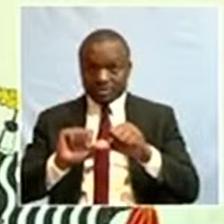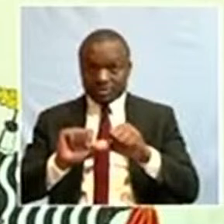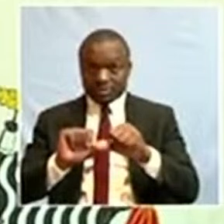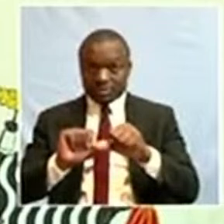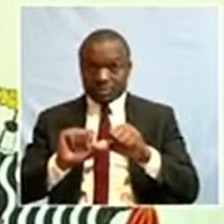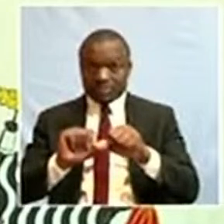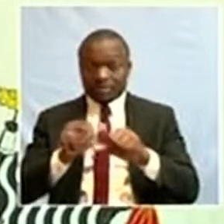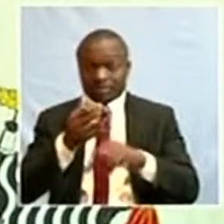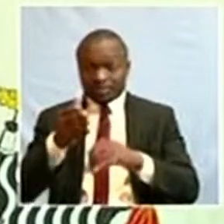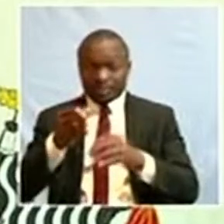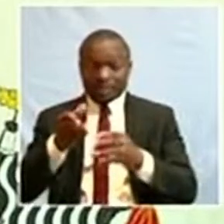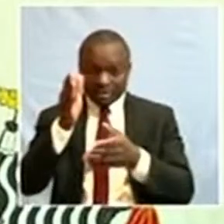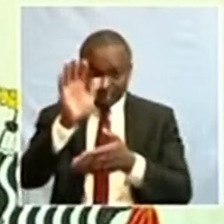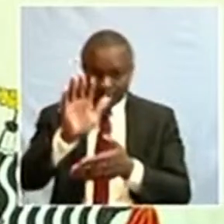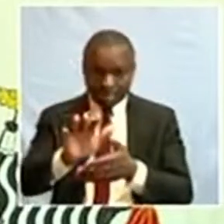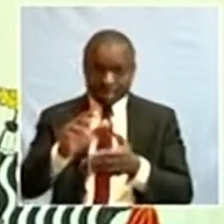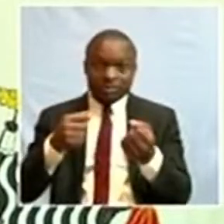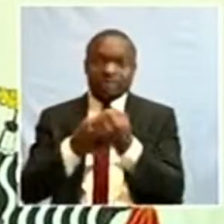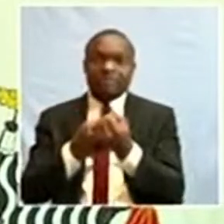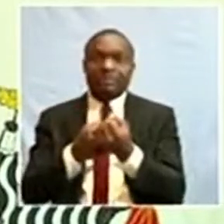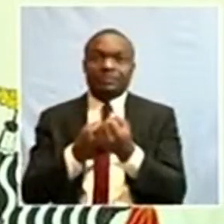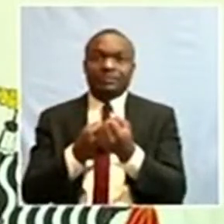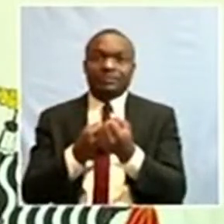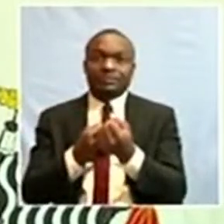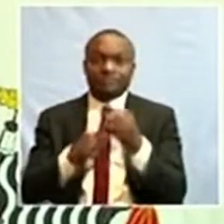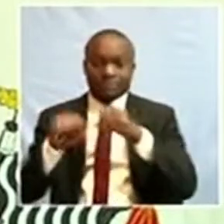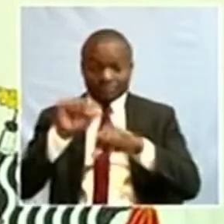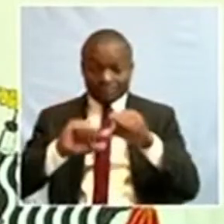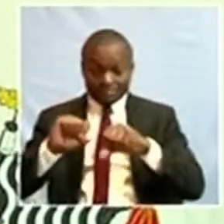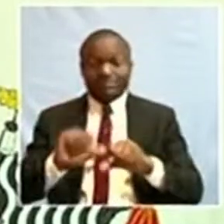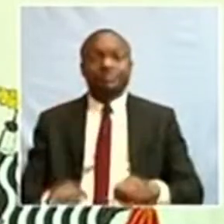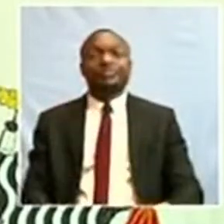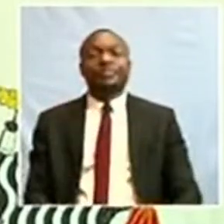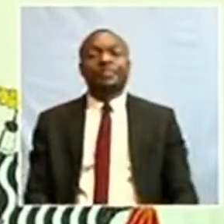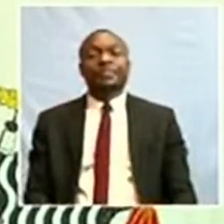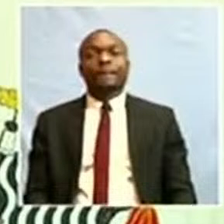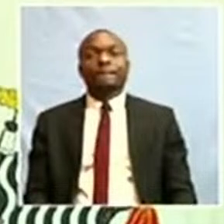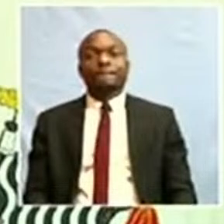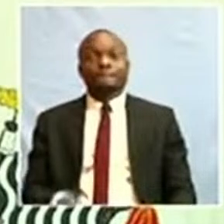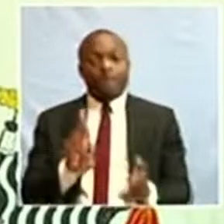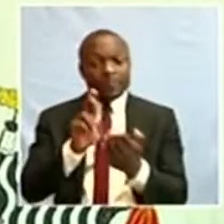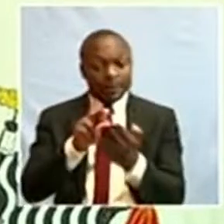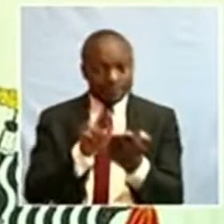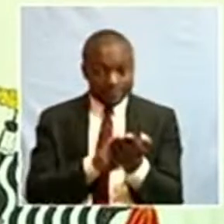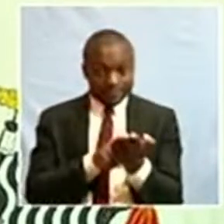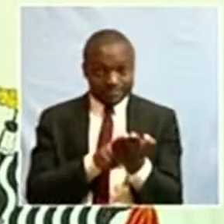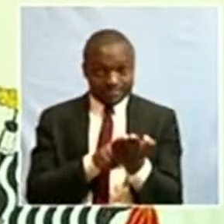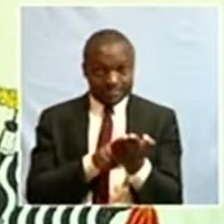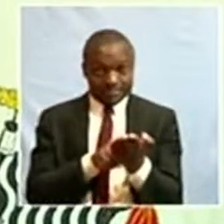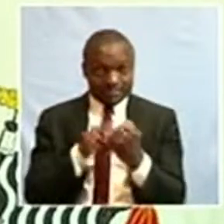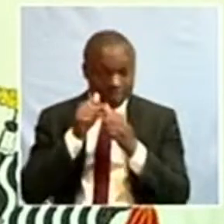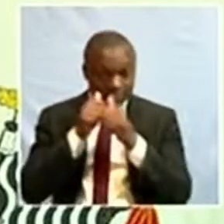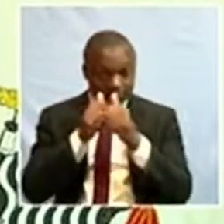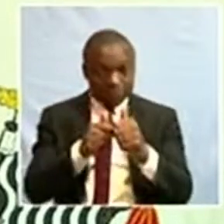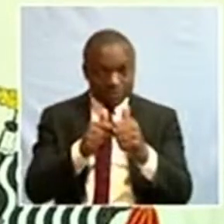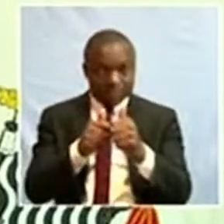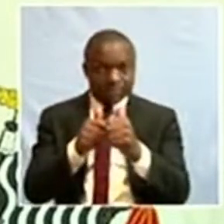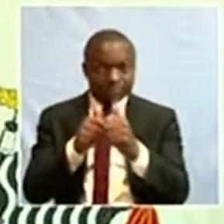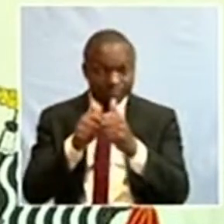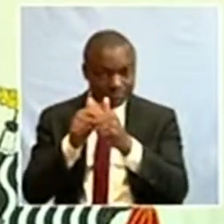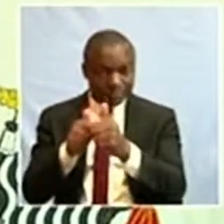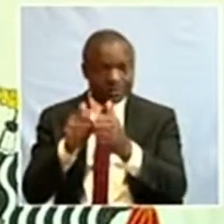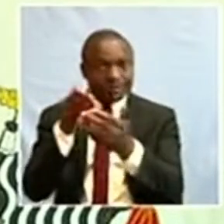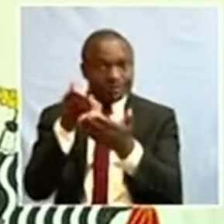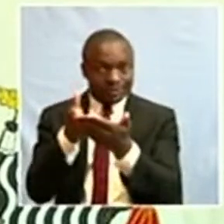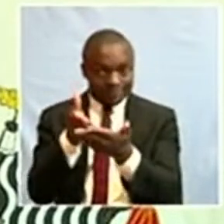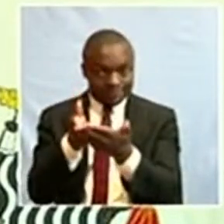auditors are making. Okay. Yes. In terms of the reporting and following up stage, this